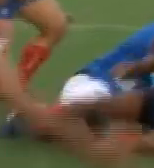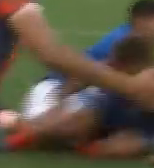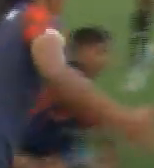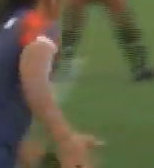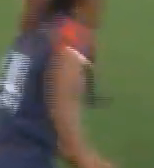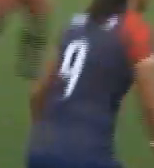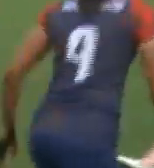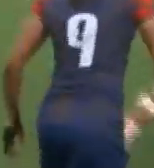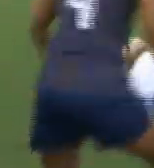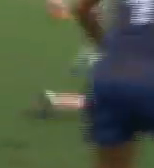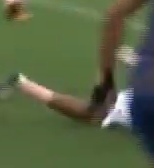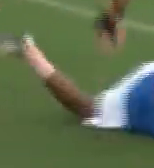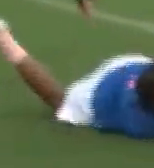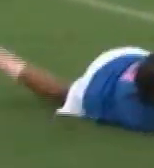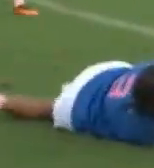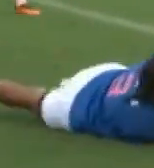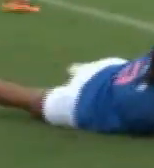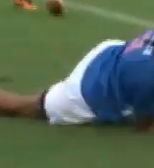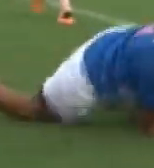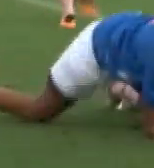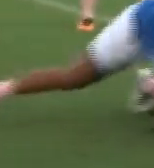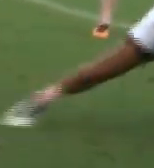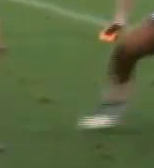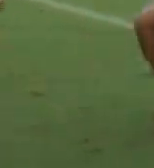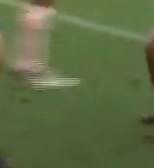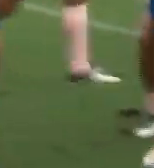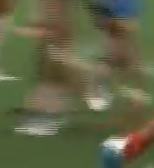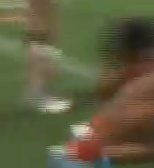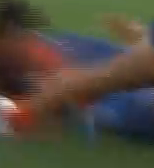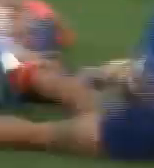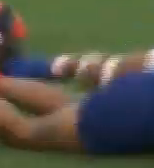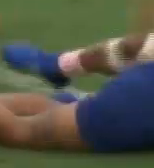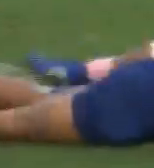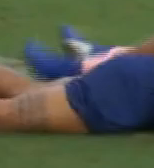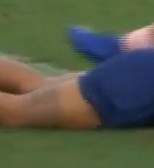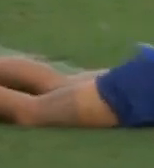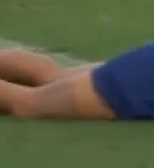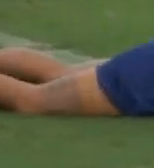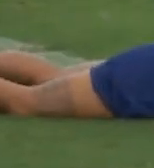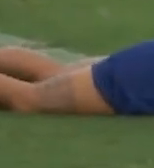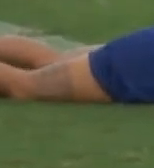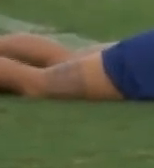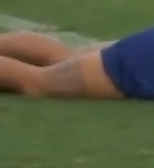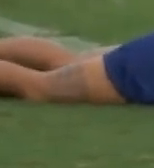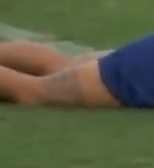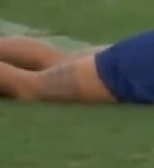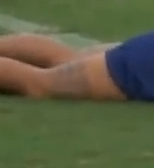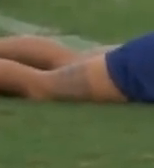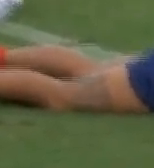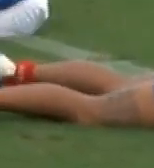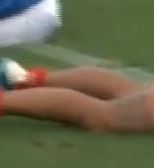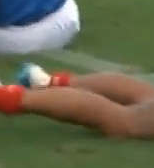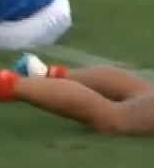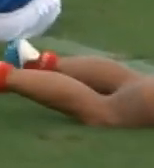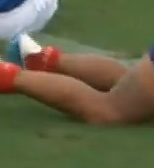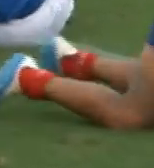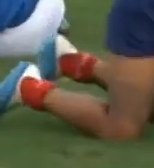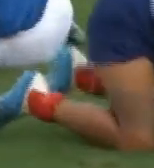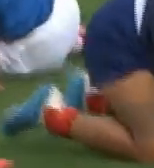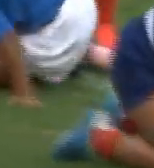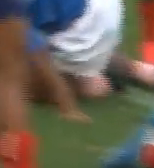Suibalu. Struggling at the moment. The score is the Striders team, but then diving over.